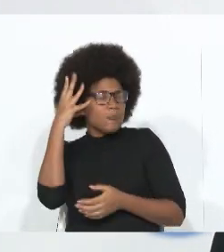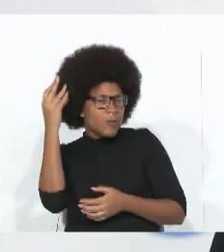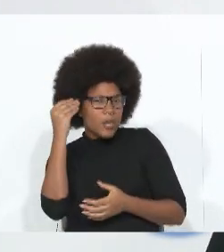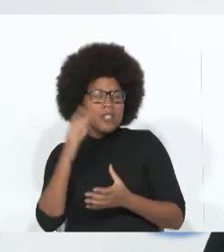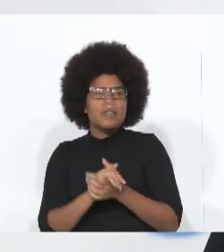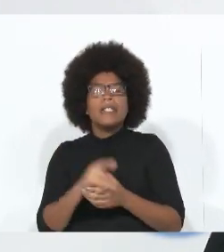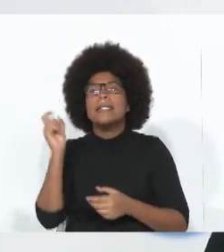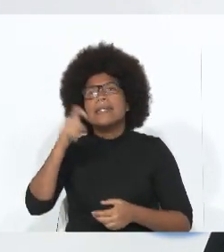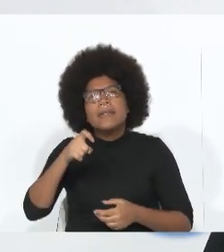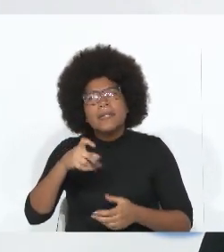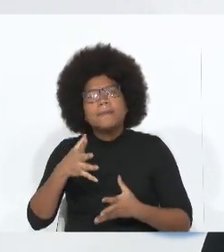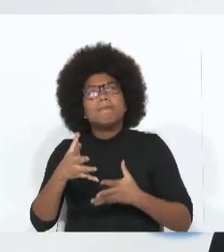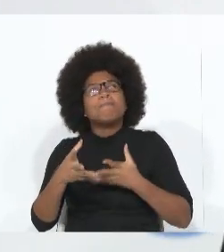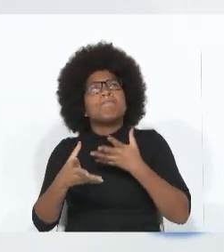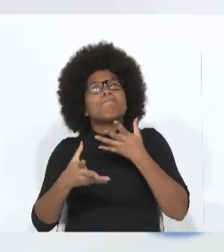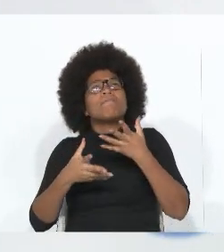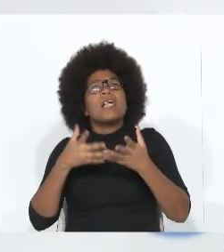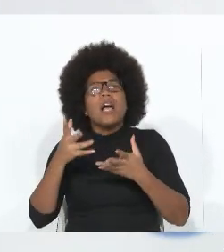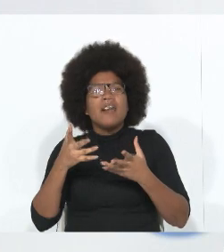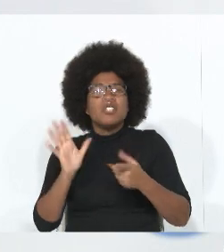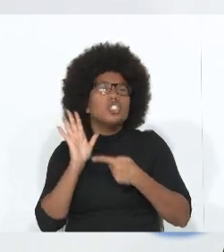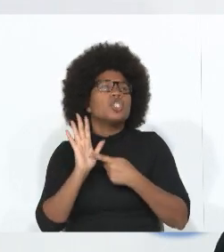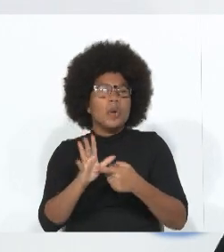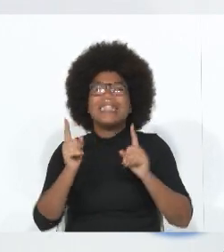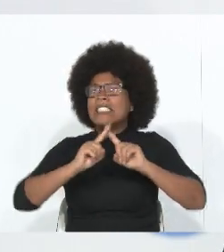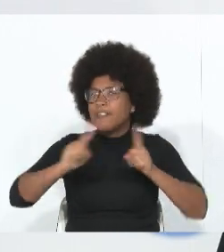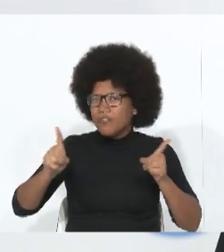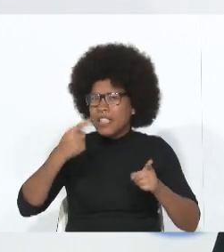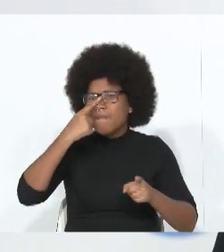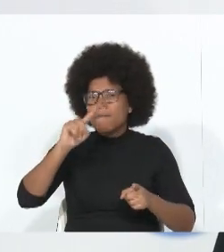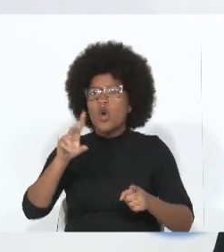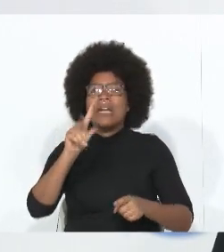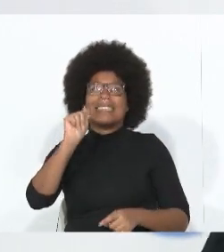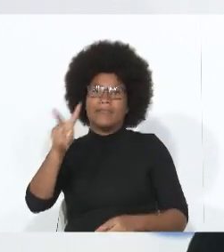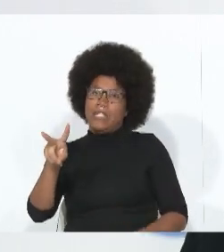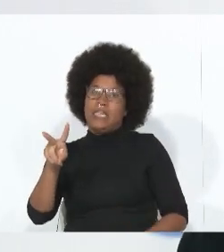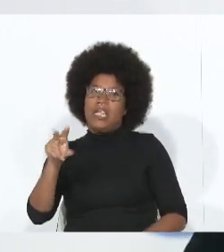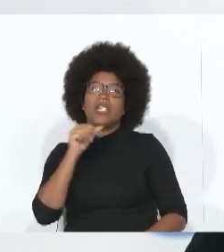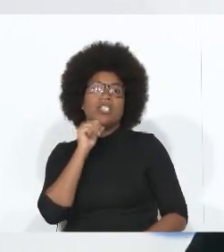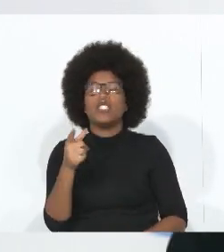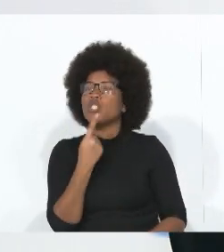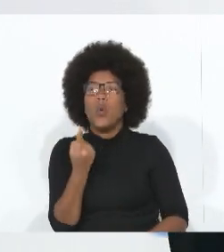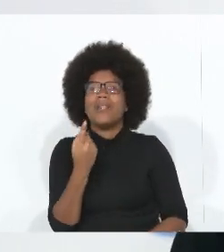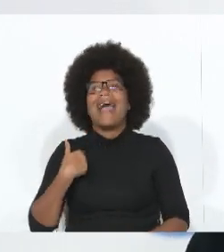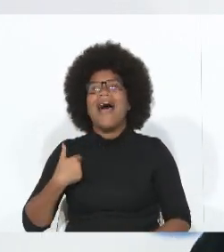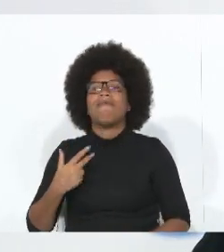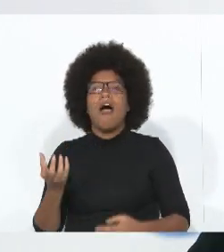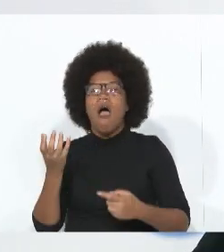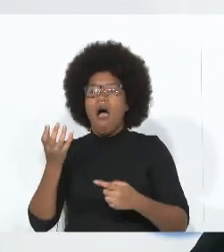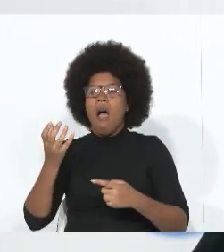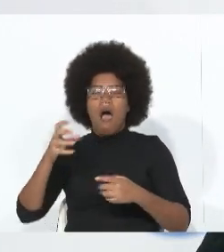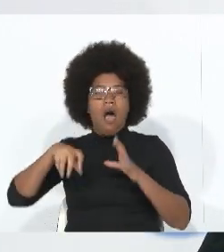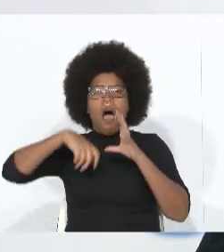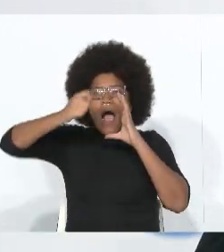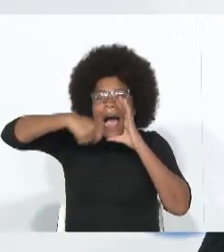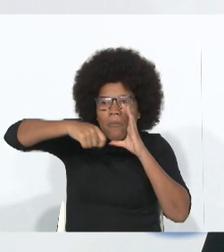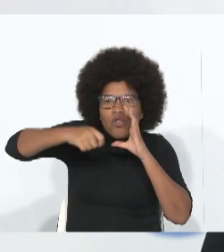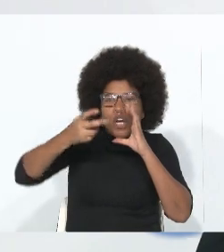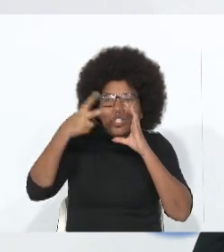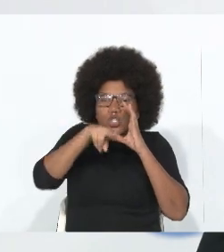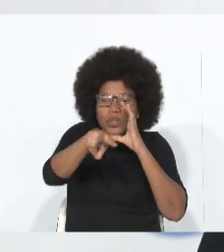You almost need to produce it differently for the screen, not just have a camera shooting the stage, you know.